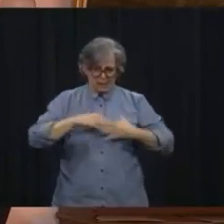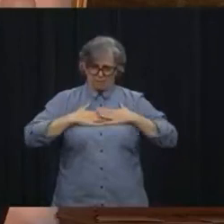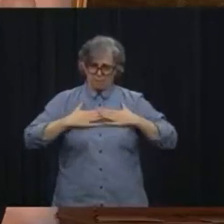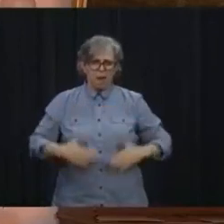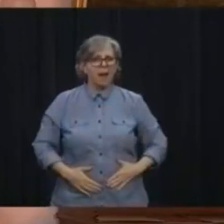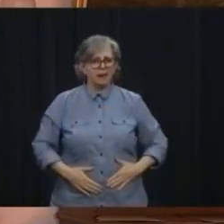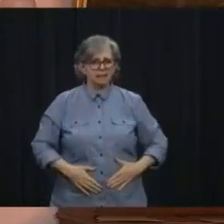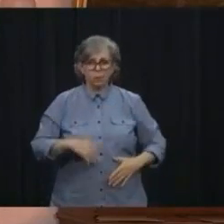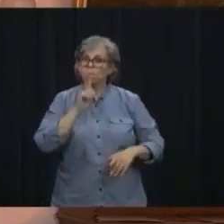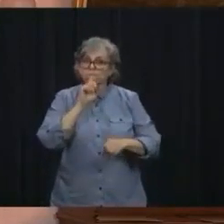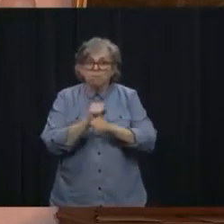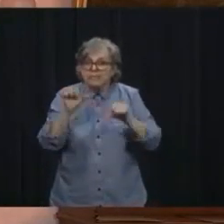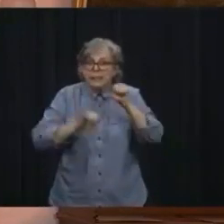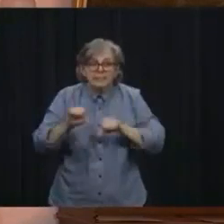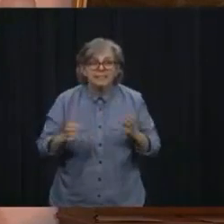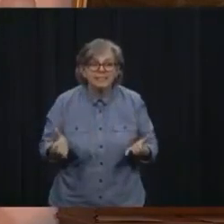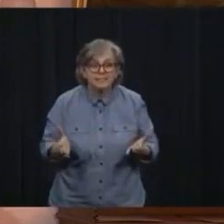here in a moment.